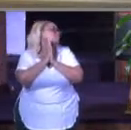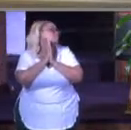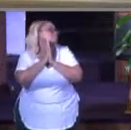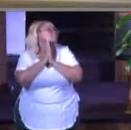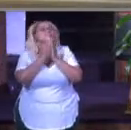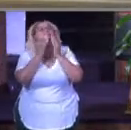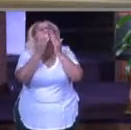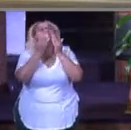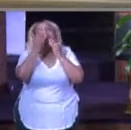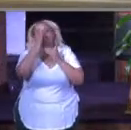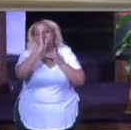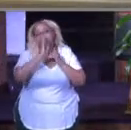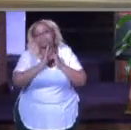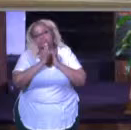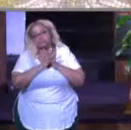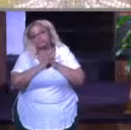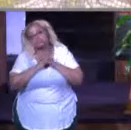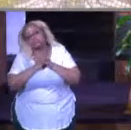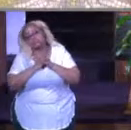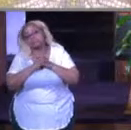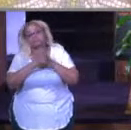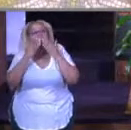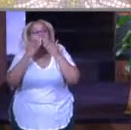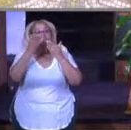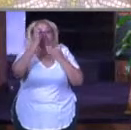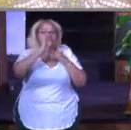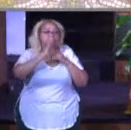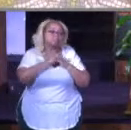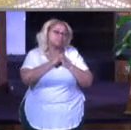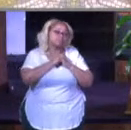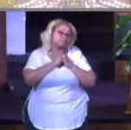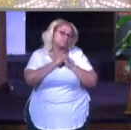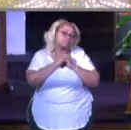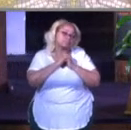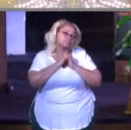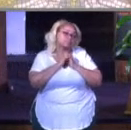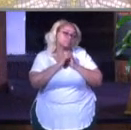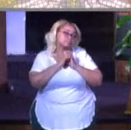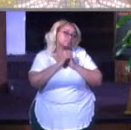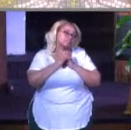Thank you, God. Thank you, God. Thank you, God.